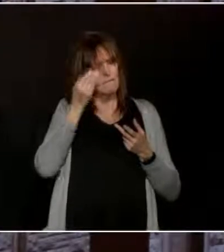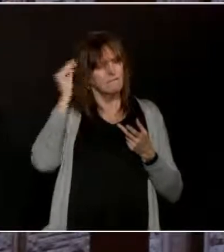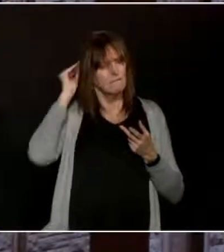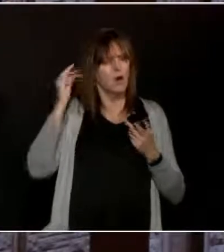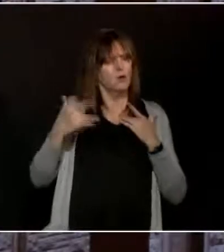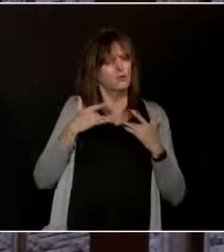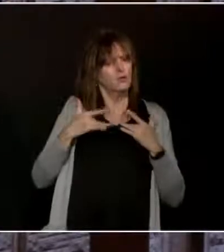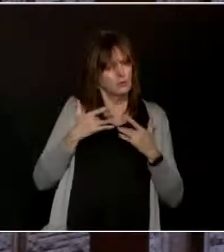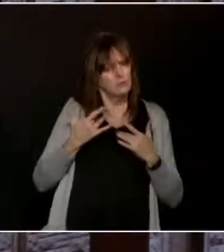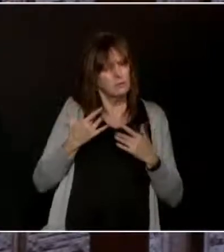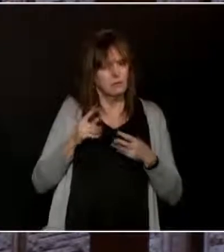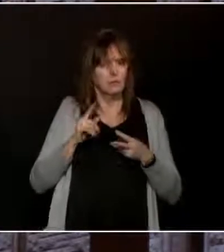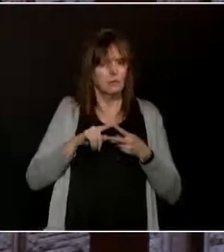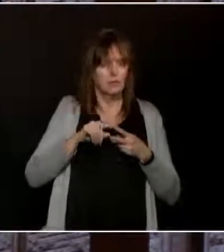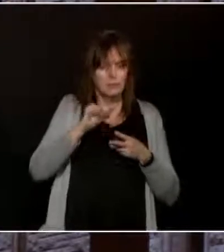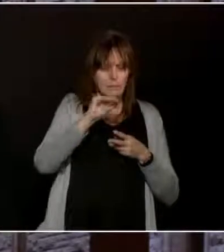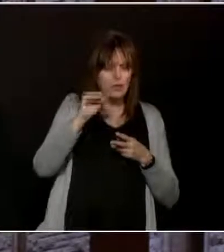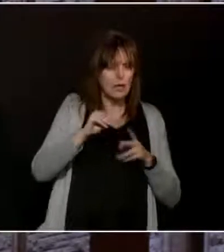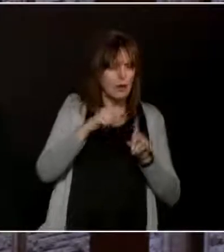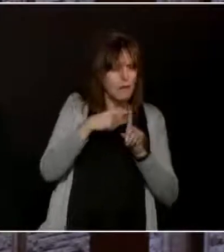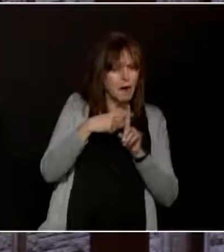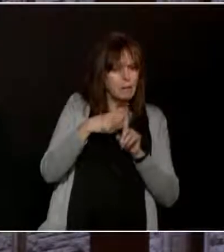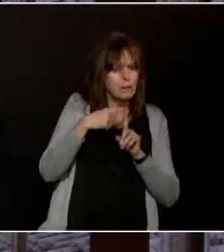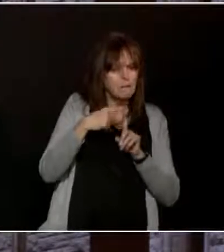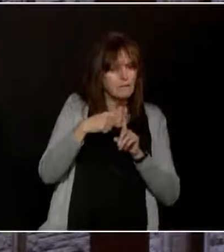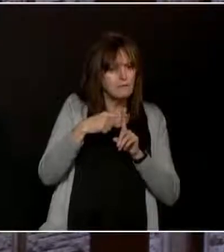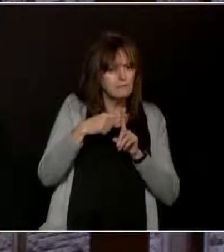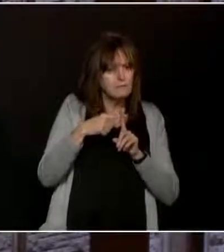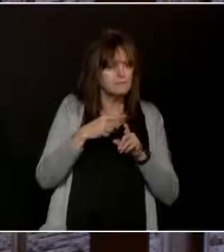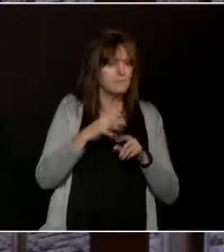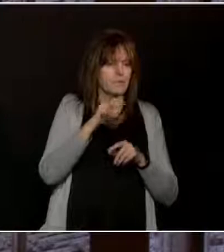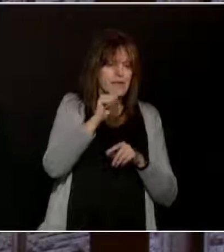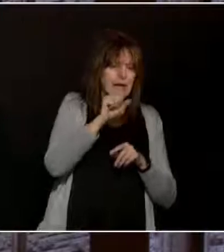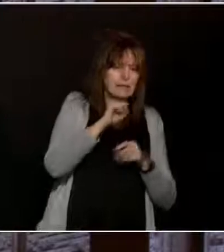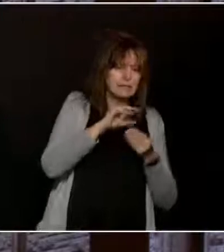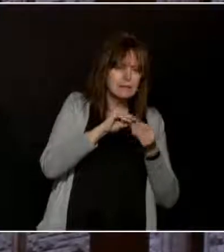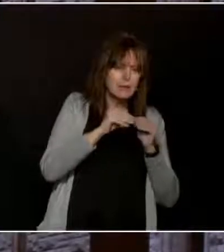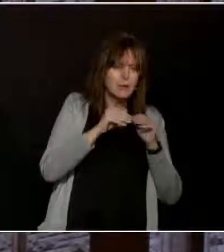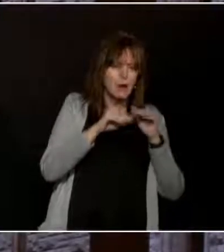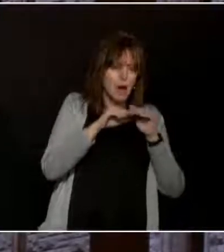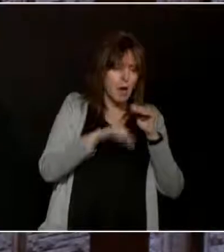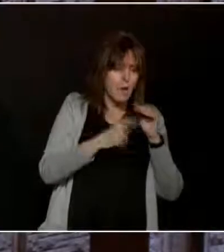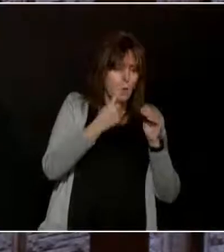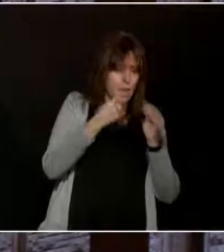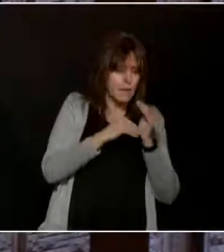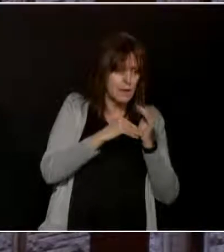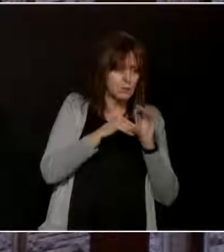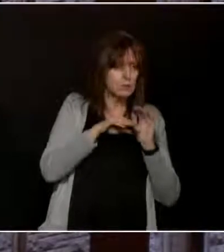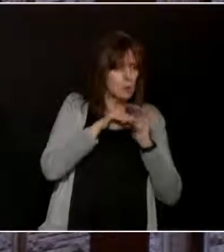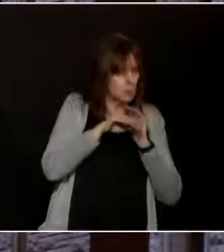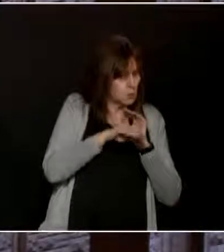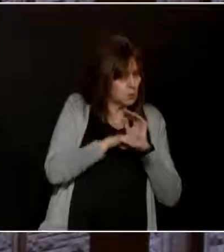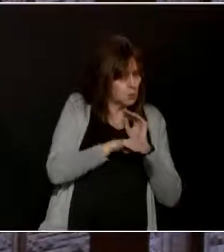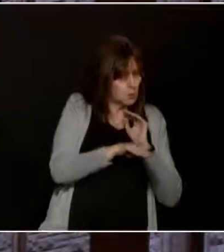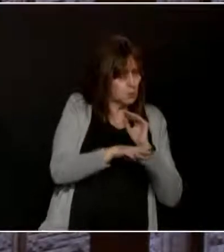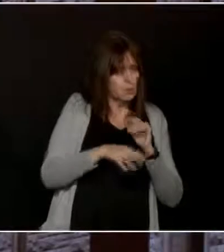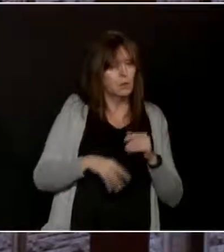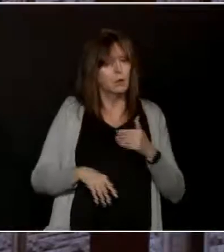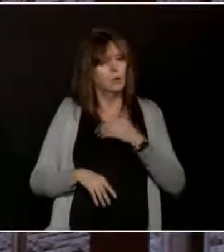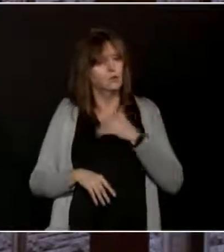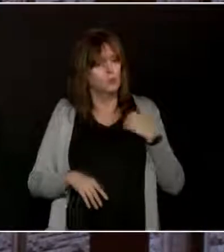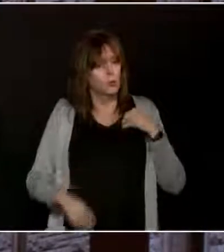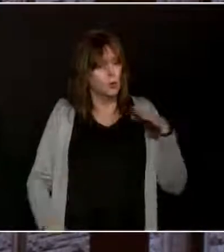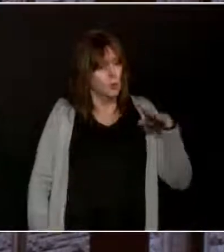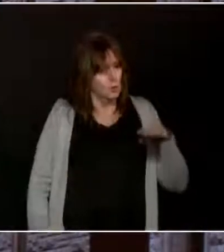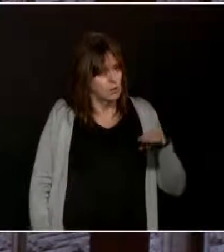of positivity, I should say their case numbers per 100,000 had been coming down. Toronto has leveled, easing, going up, back